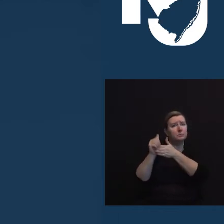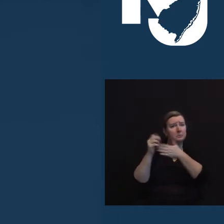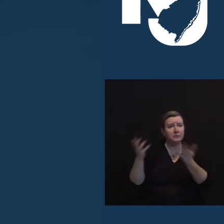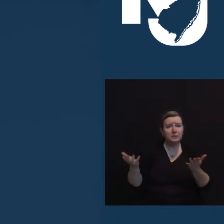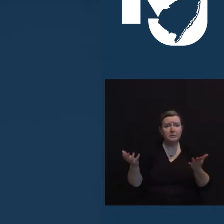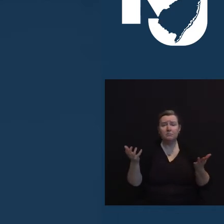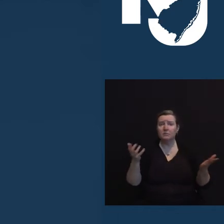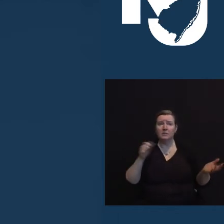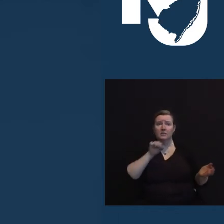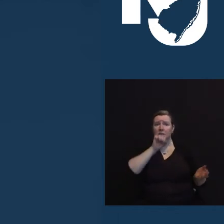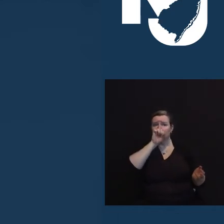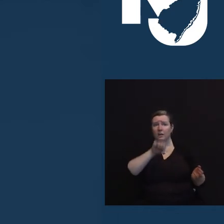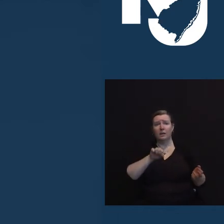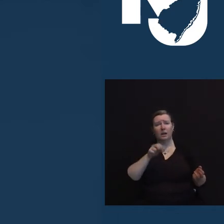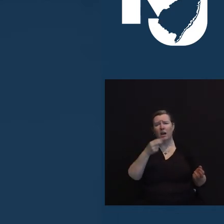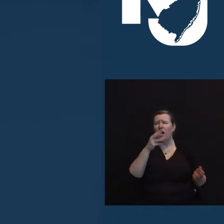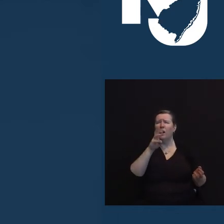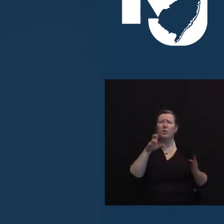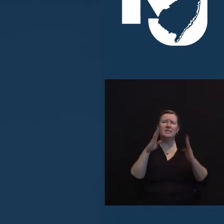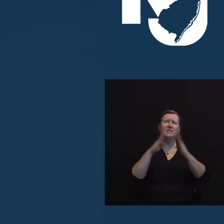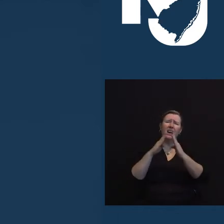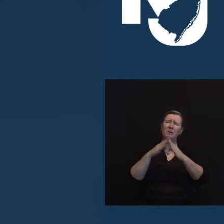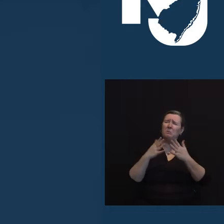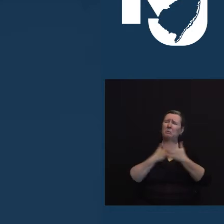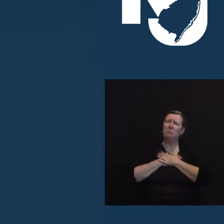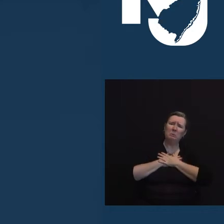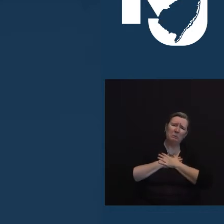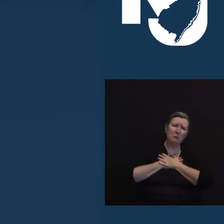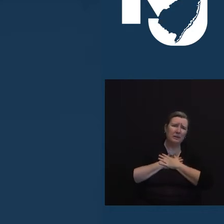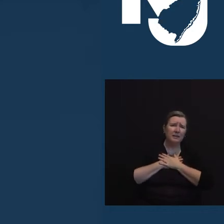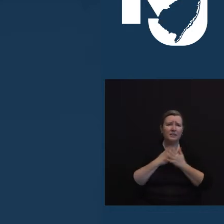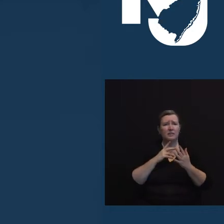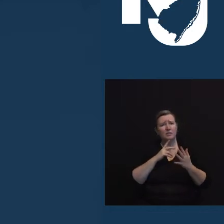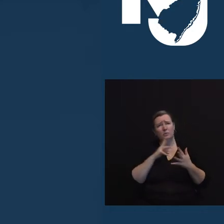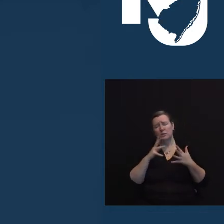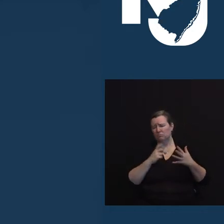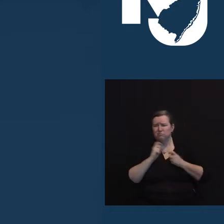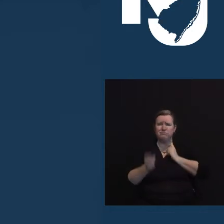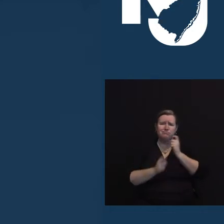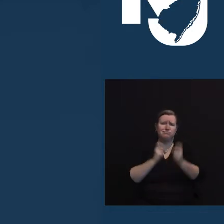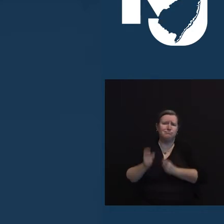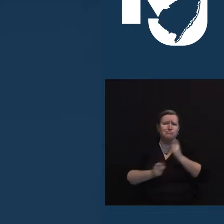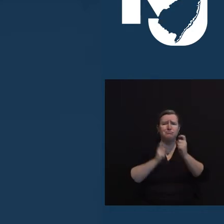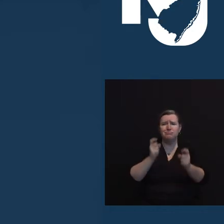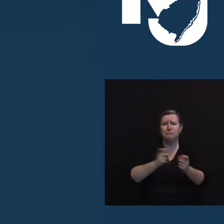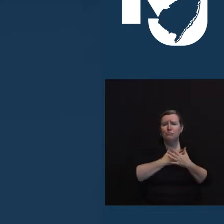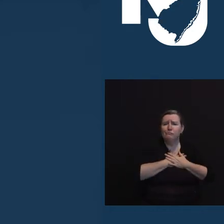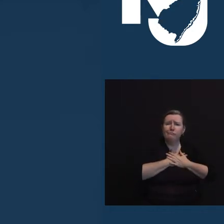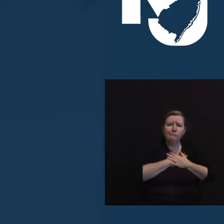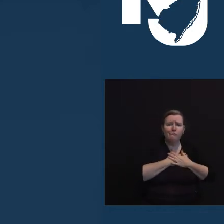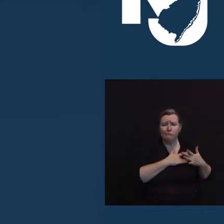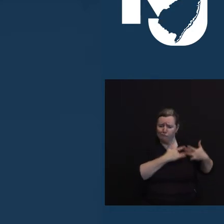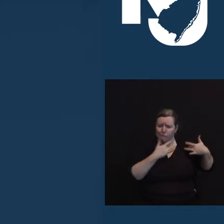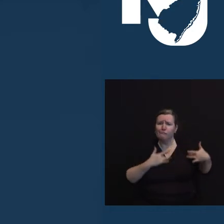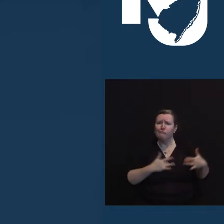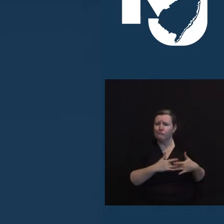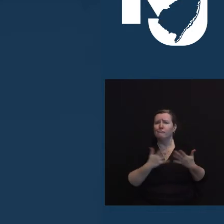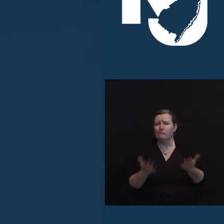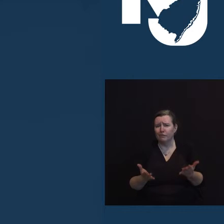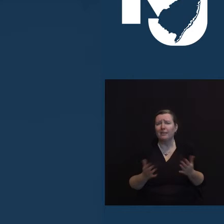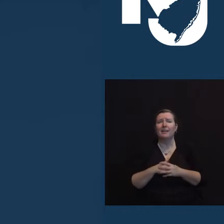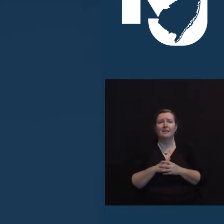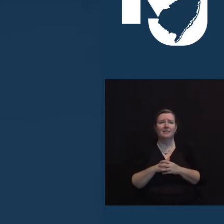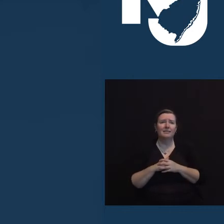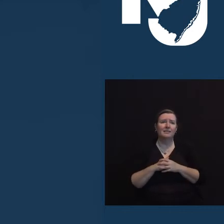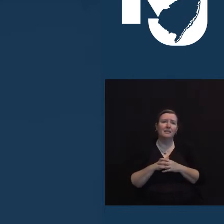she dedicated countless hours to its kids and seniors and its police, PAT, and fire personnel. She now leaves